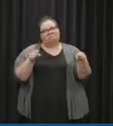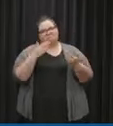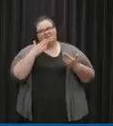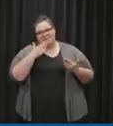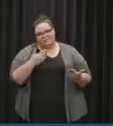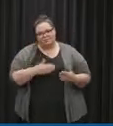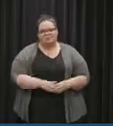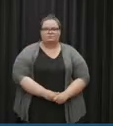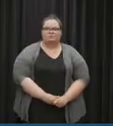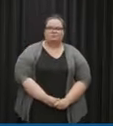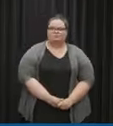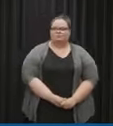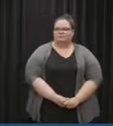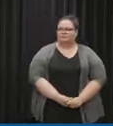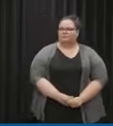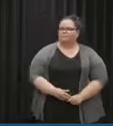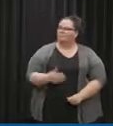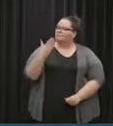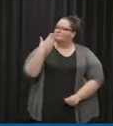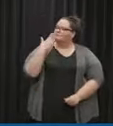beaucoup.